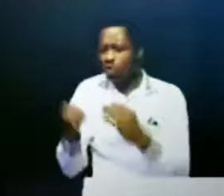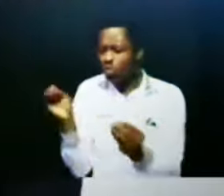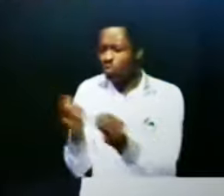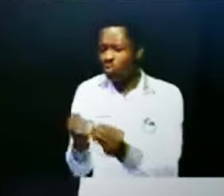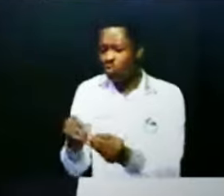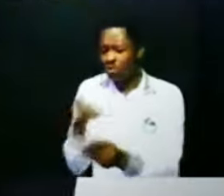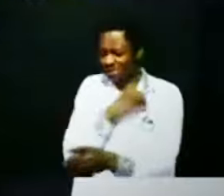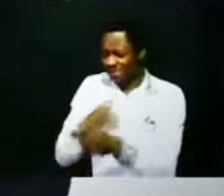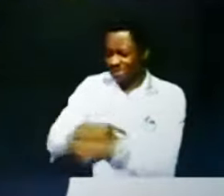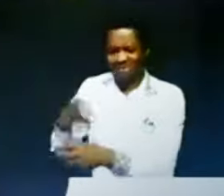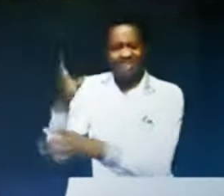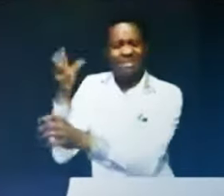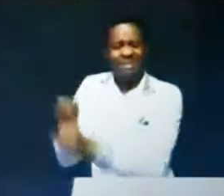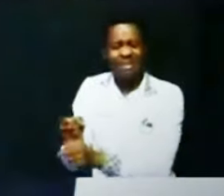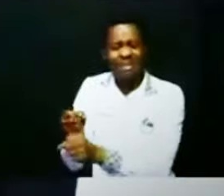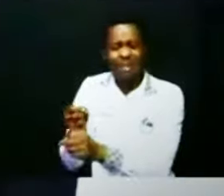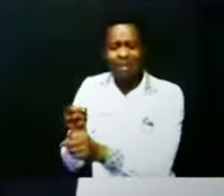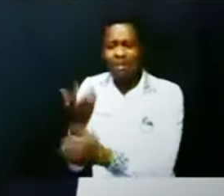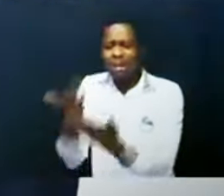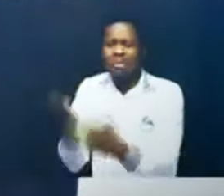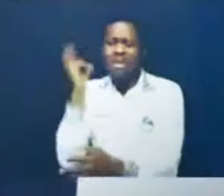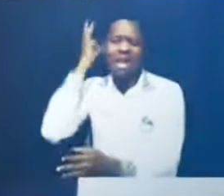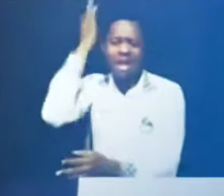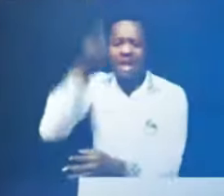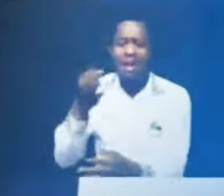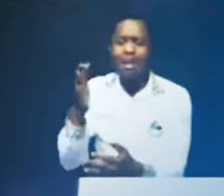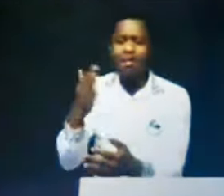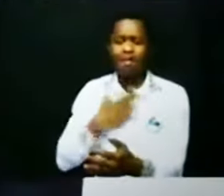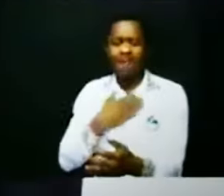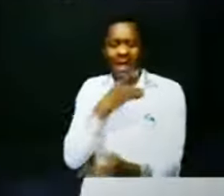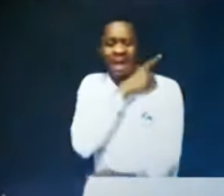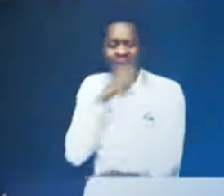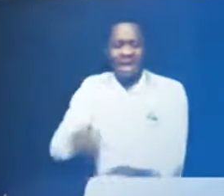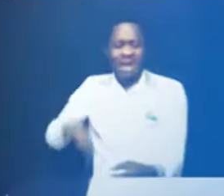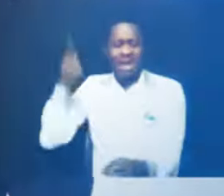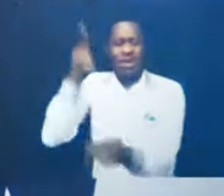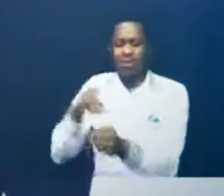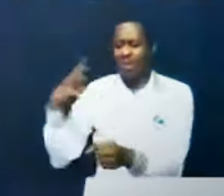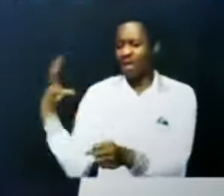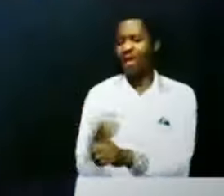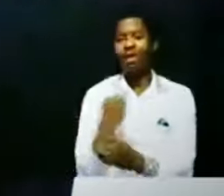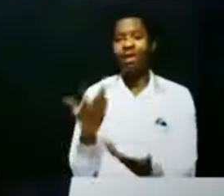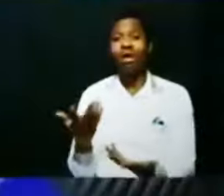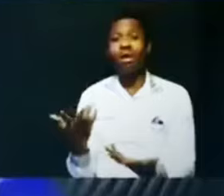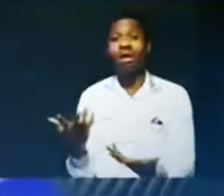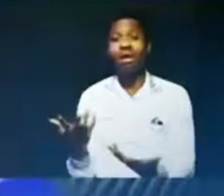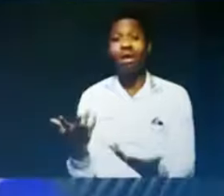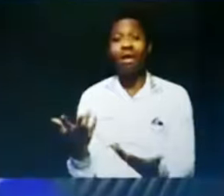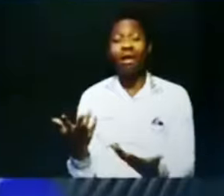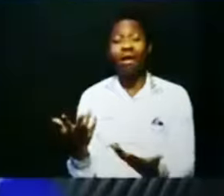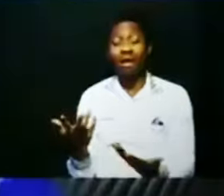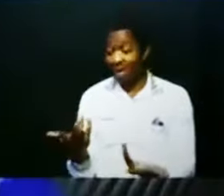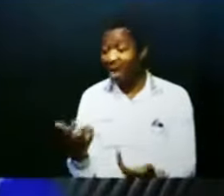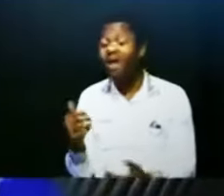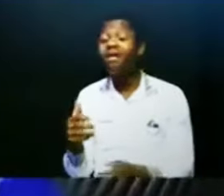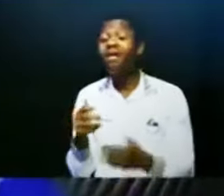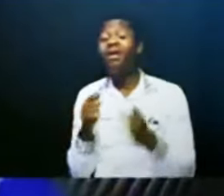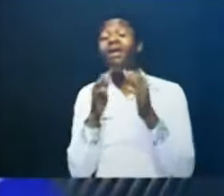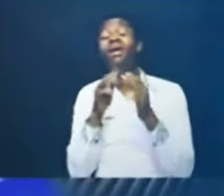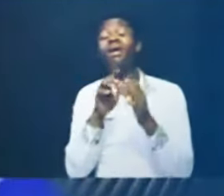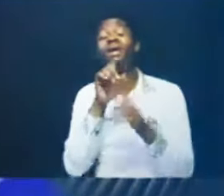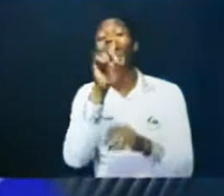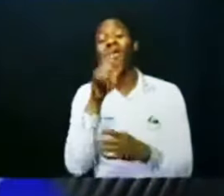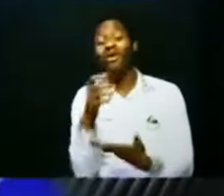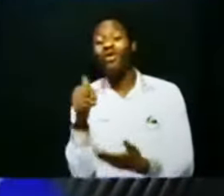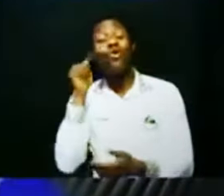the kingdom? A ding, na akano bio, say, ahinio. Now, where the women talking about the throwing song. A man, no one